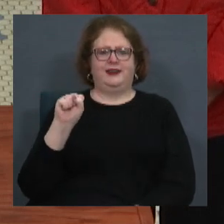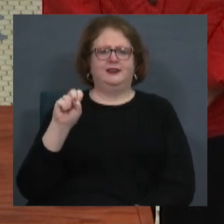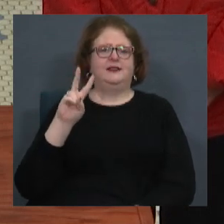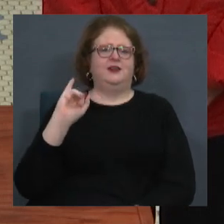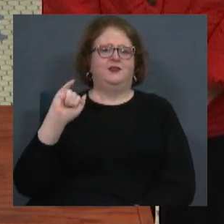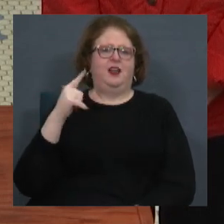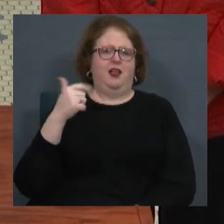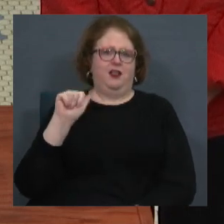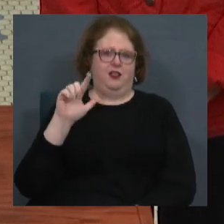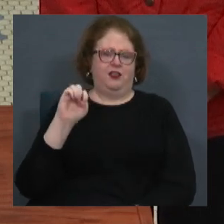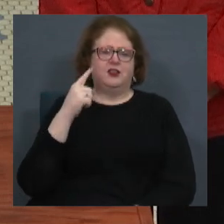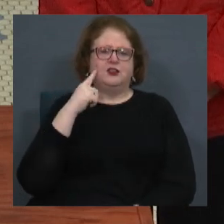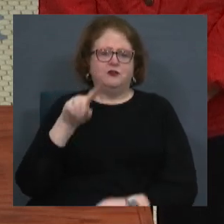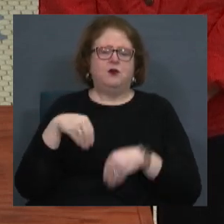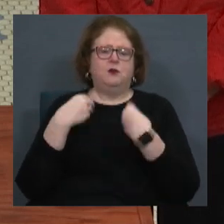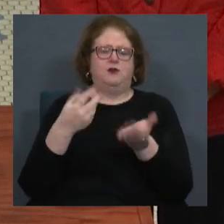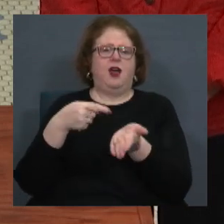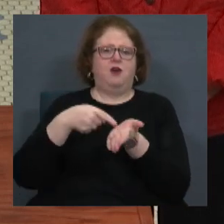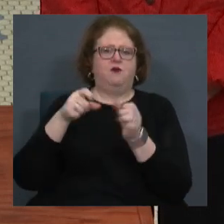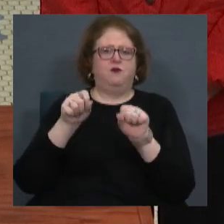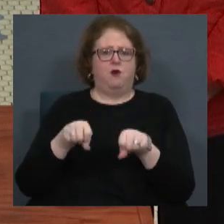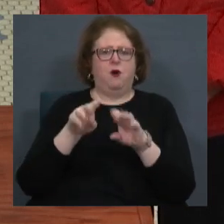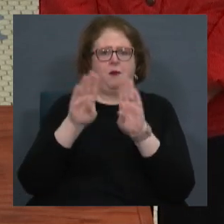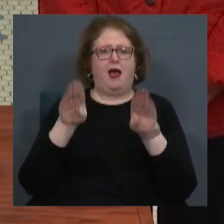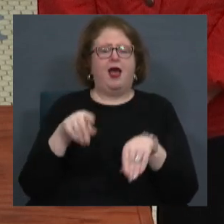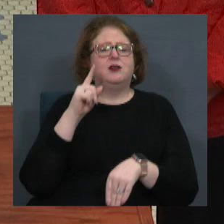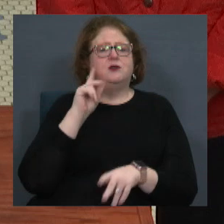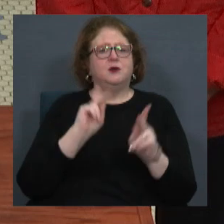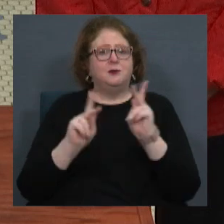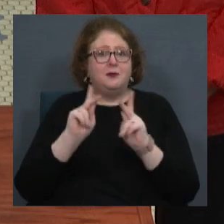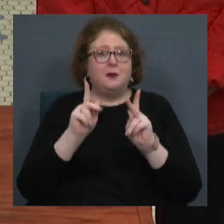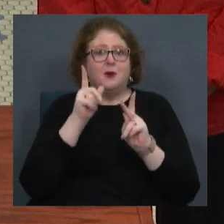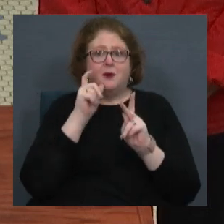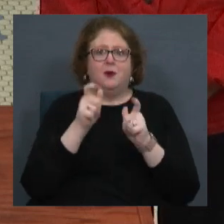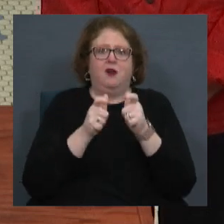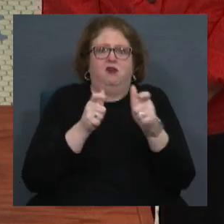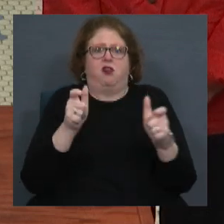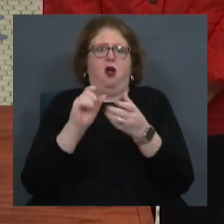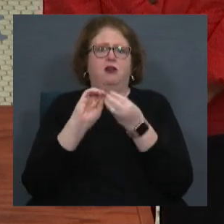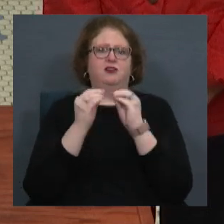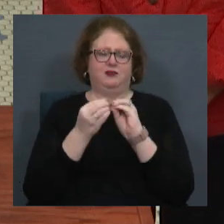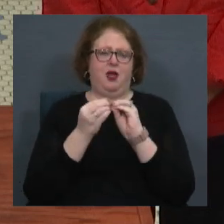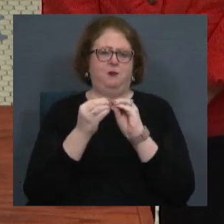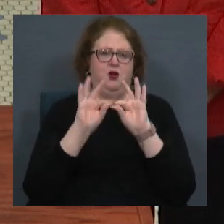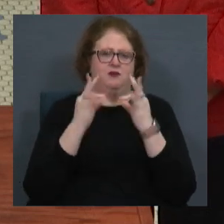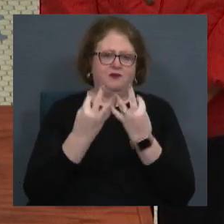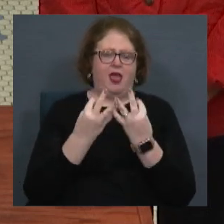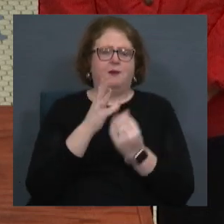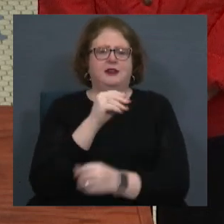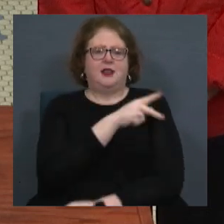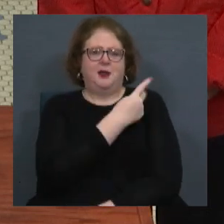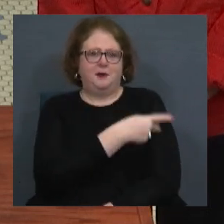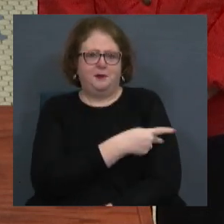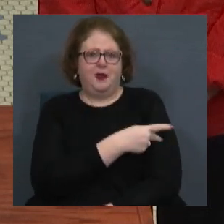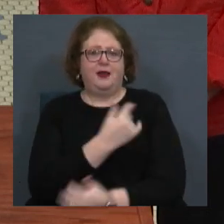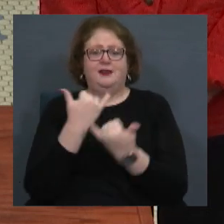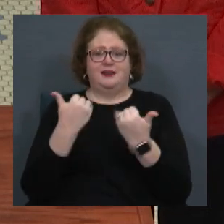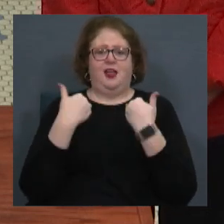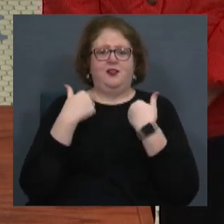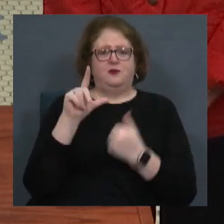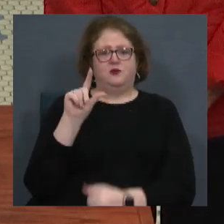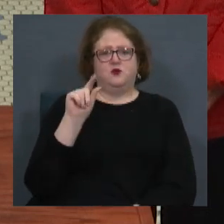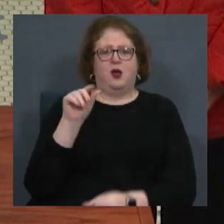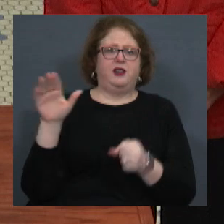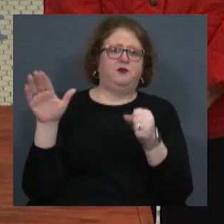its mission to provide affordable housing to an even greater number of patients and families in need. And whereas today the Goodness Village maintains 20 fully